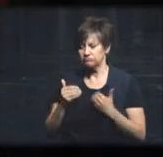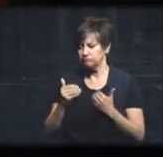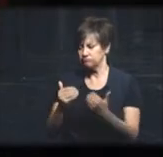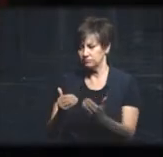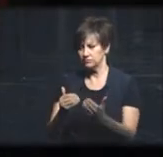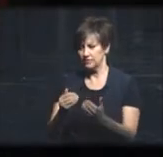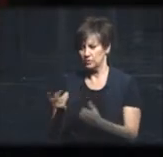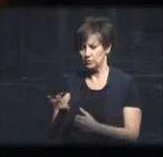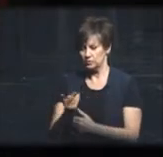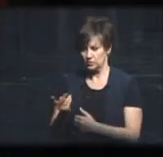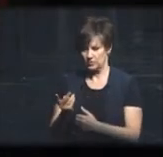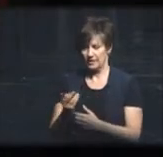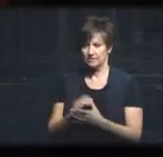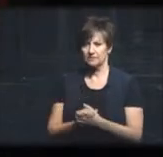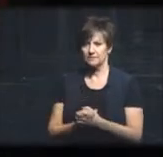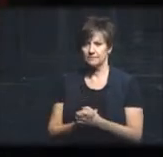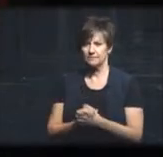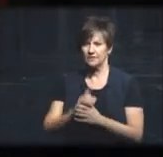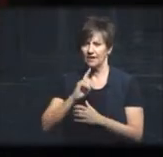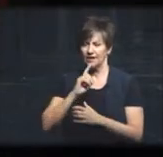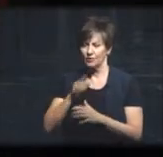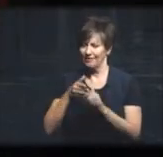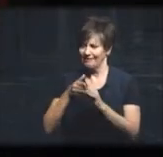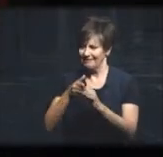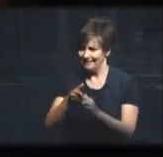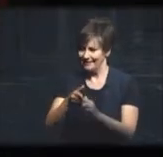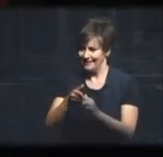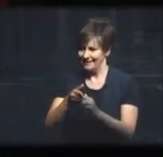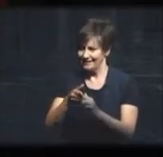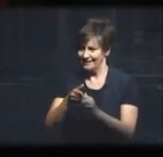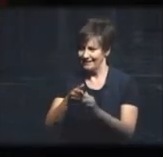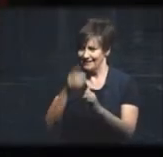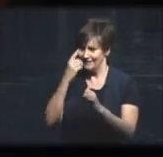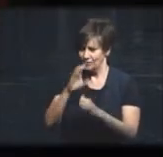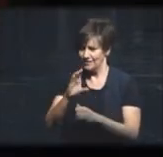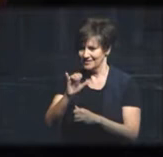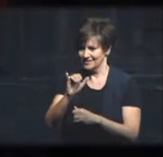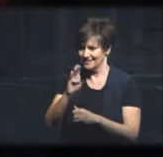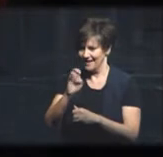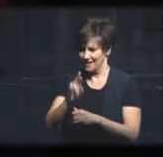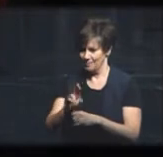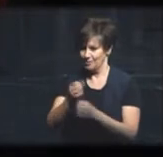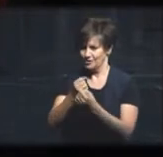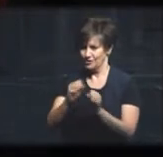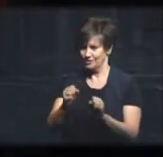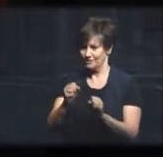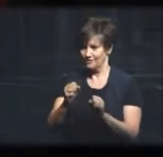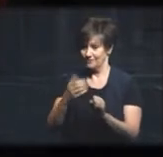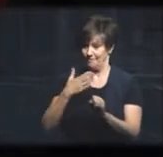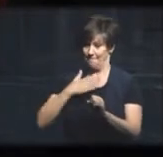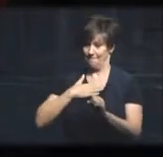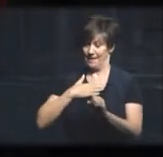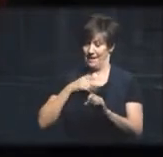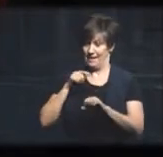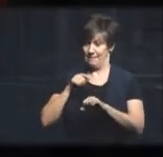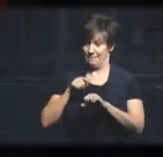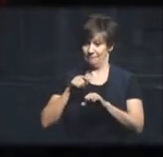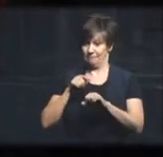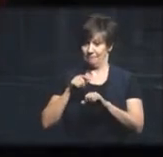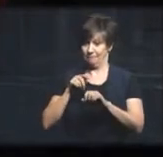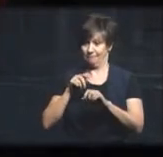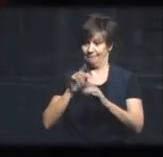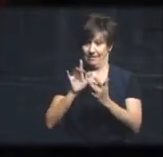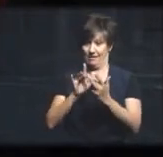those two, and really leading the charge for cybersecurity will from my point of contact has primarily been